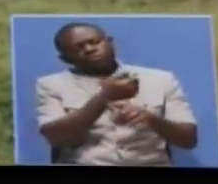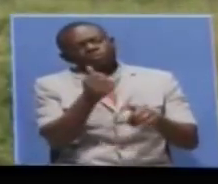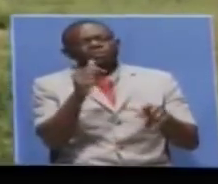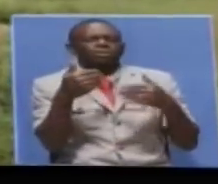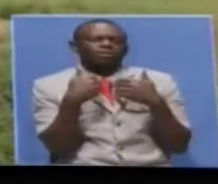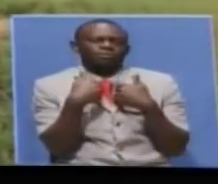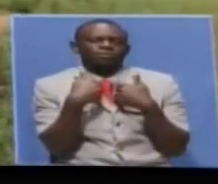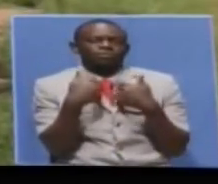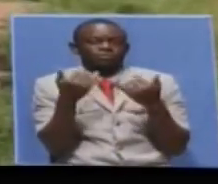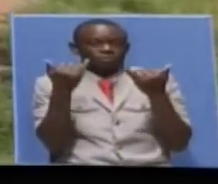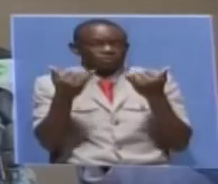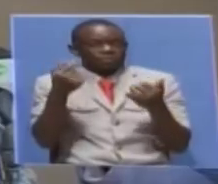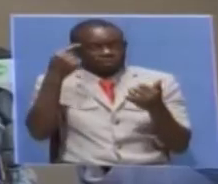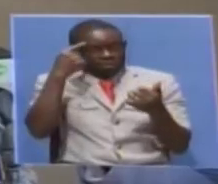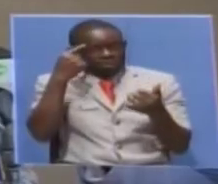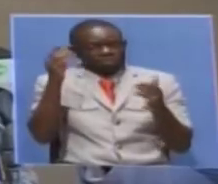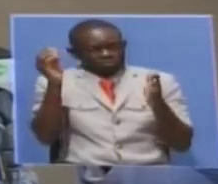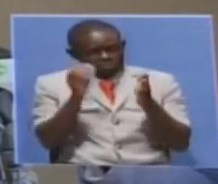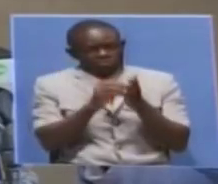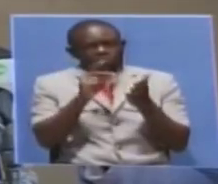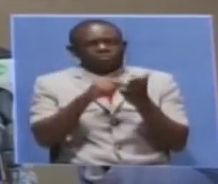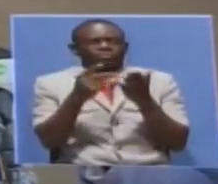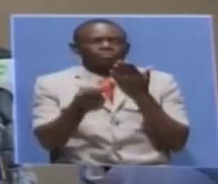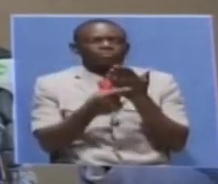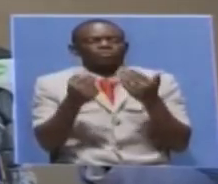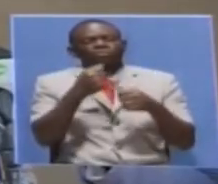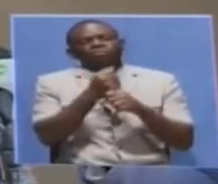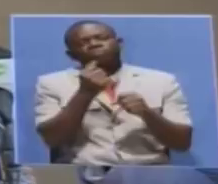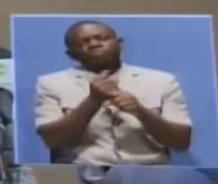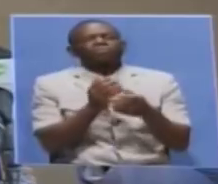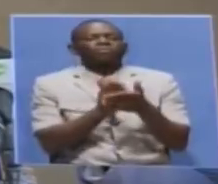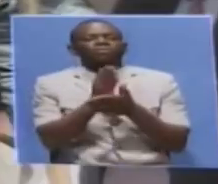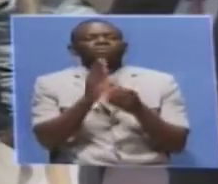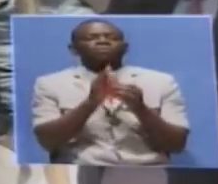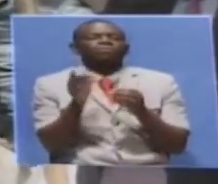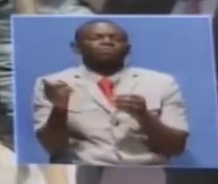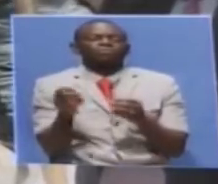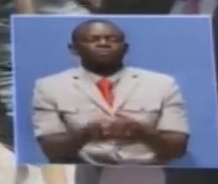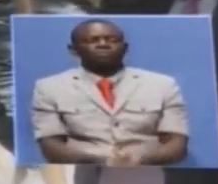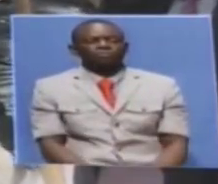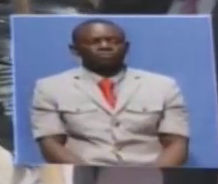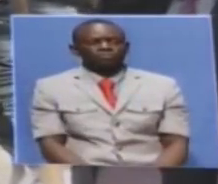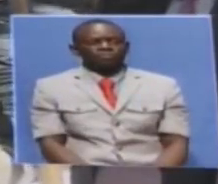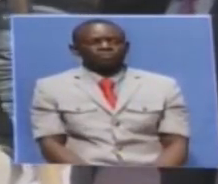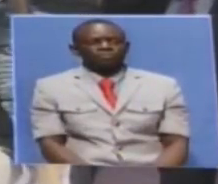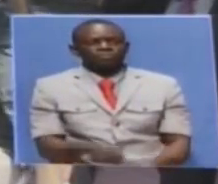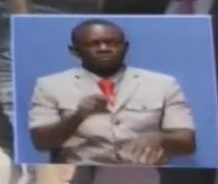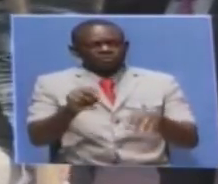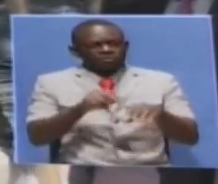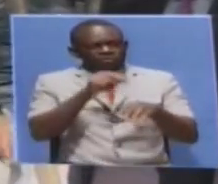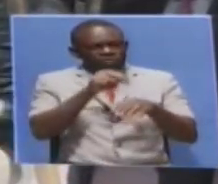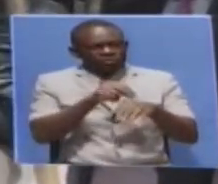to rectify this challenge. The National Land Titling Program has the following objectives: